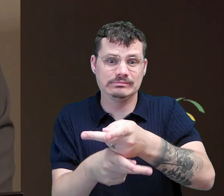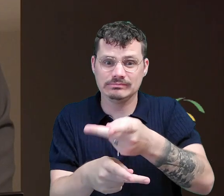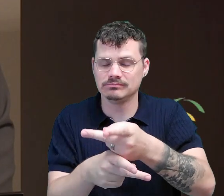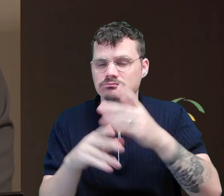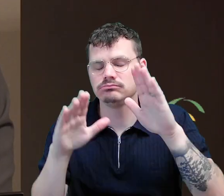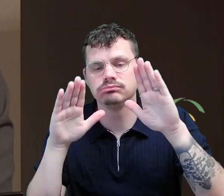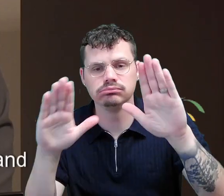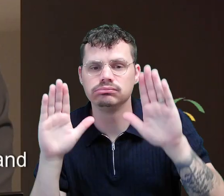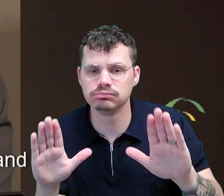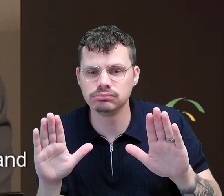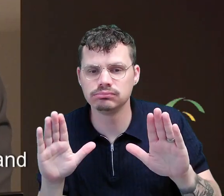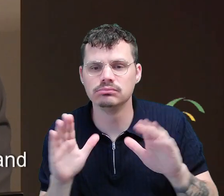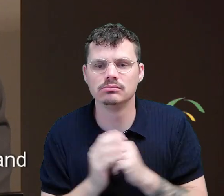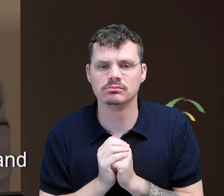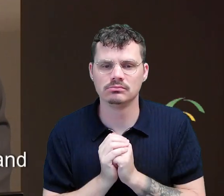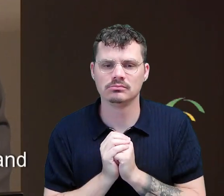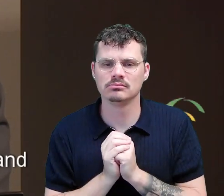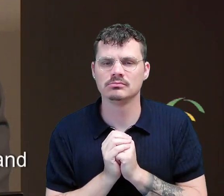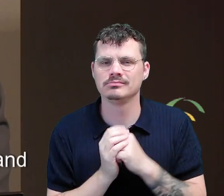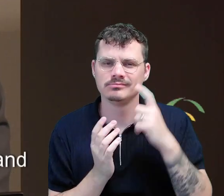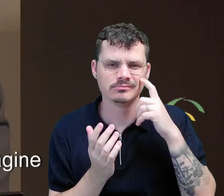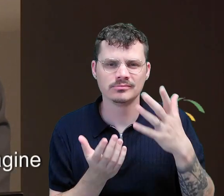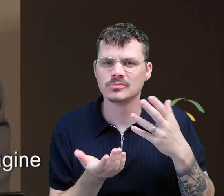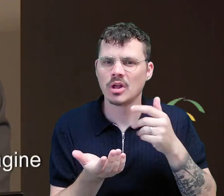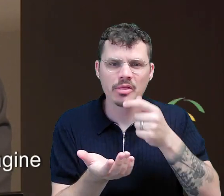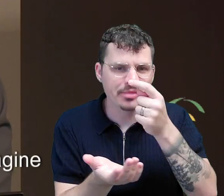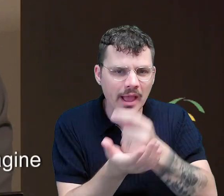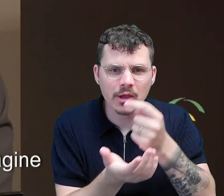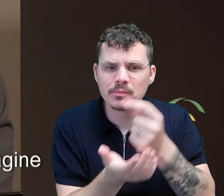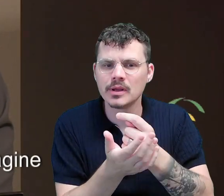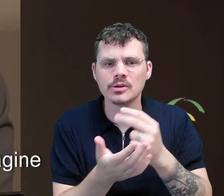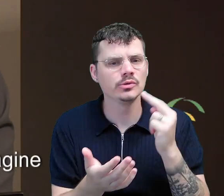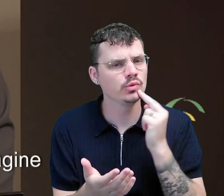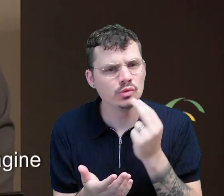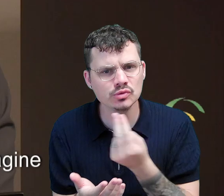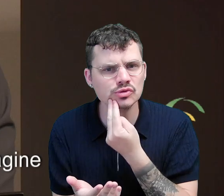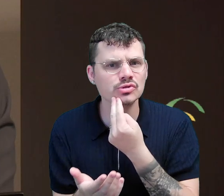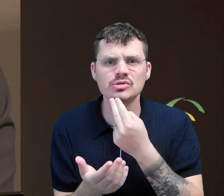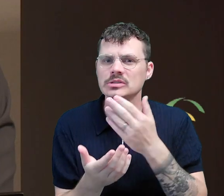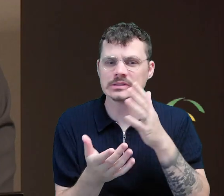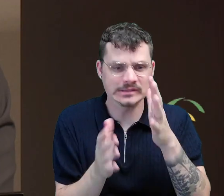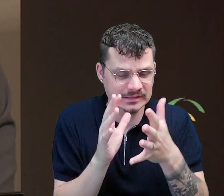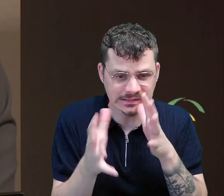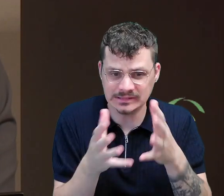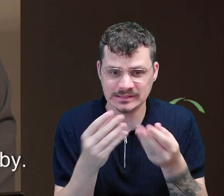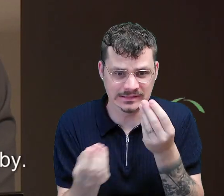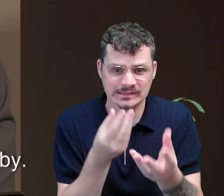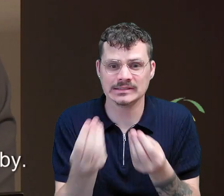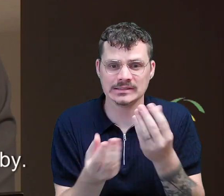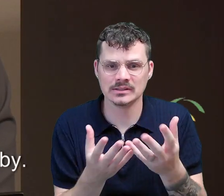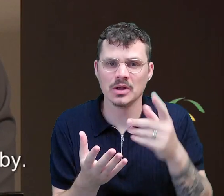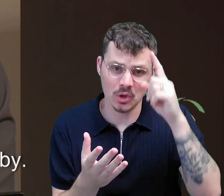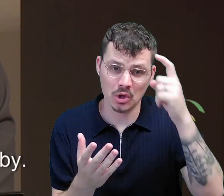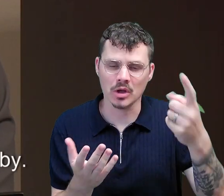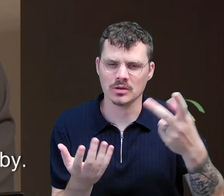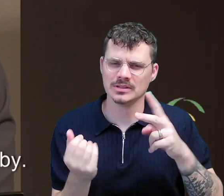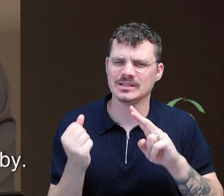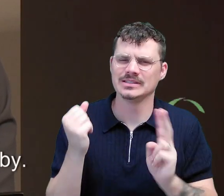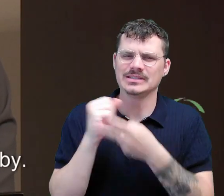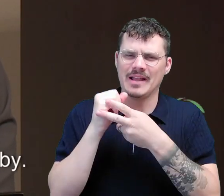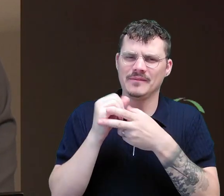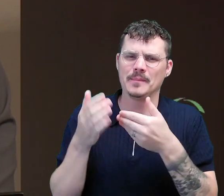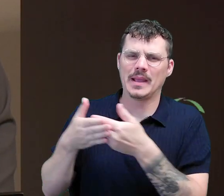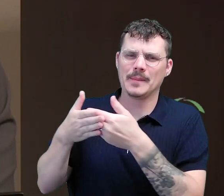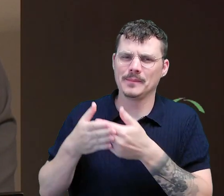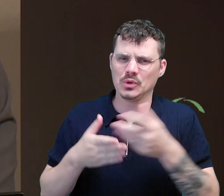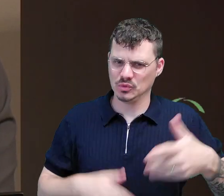care, every kind of nurturing and therapy and nutrition and everything you could imagine, because they wanted to save the